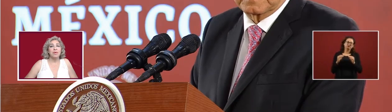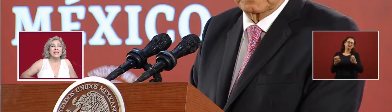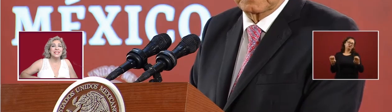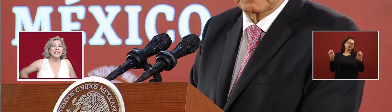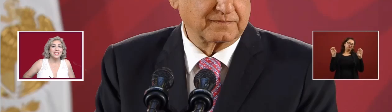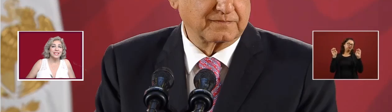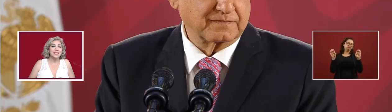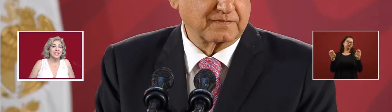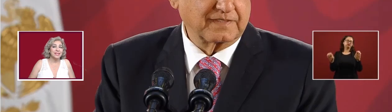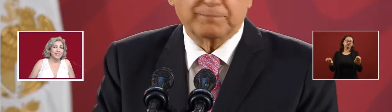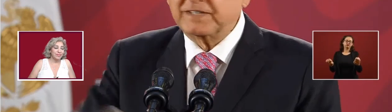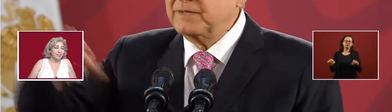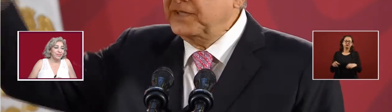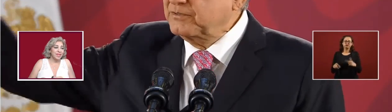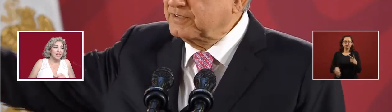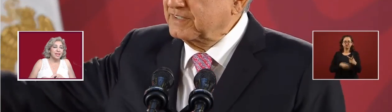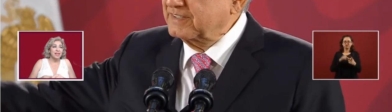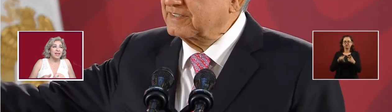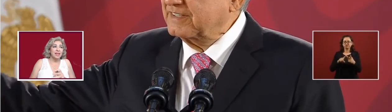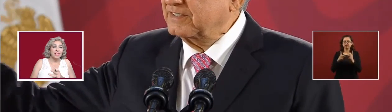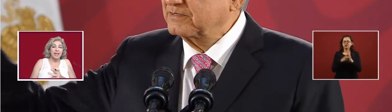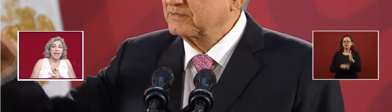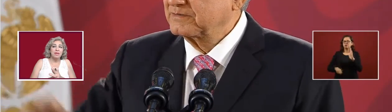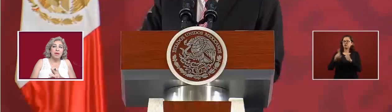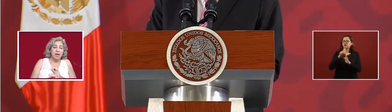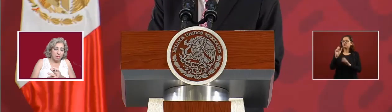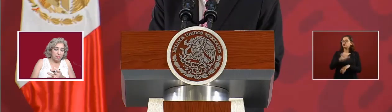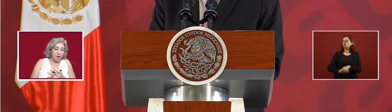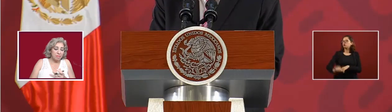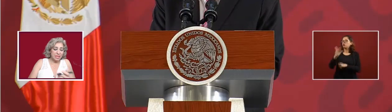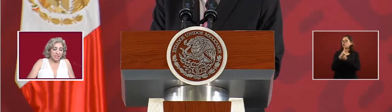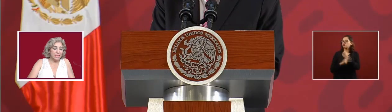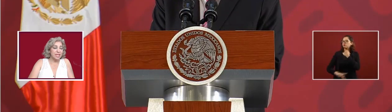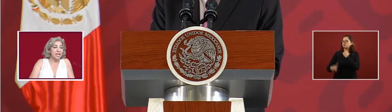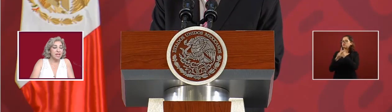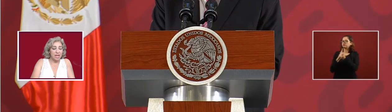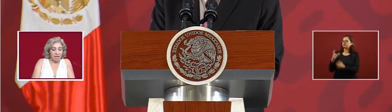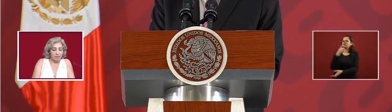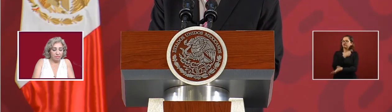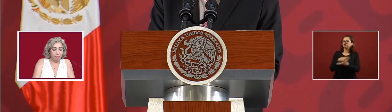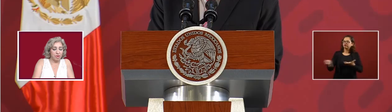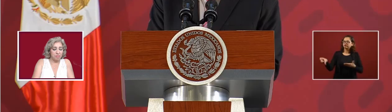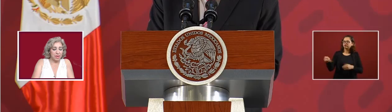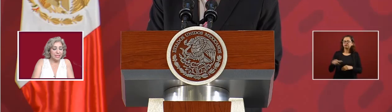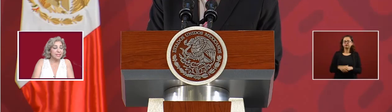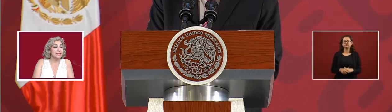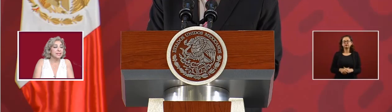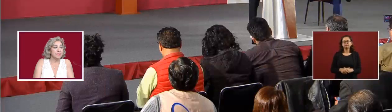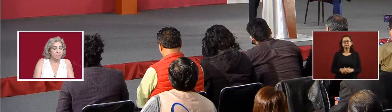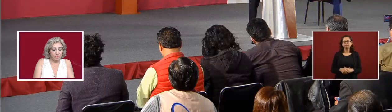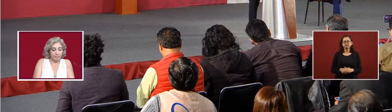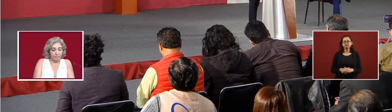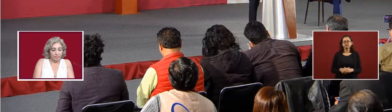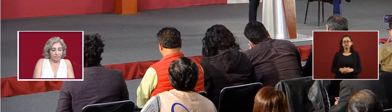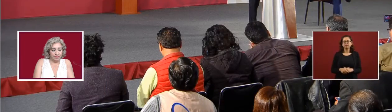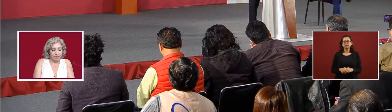residences and apartments in foreign places